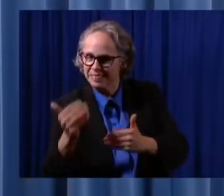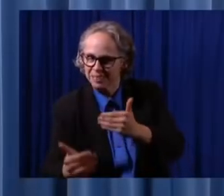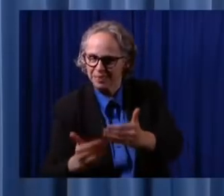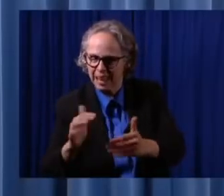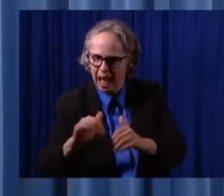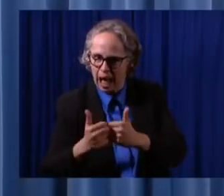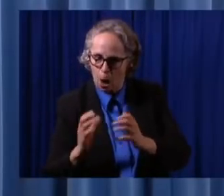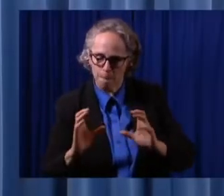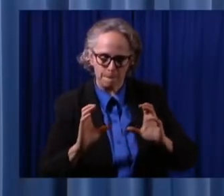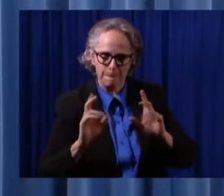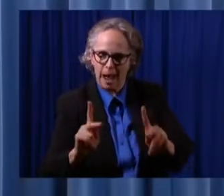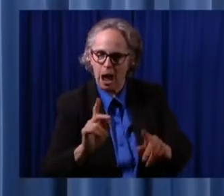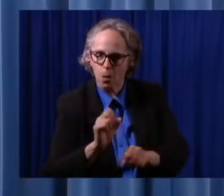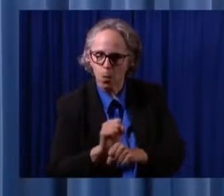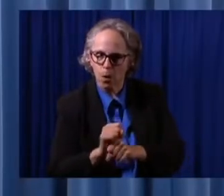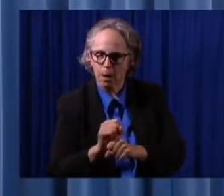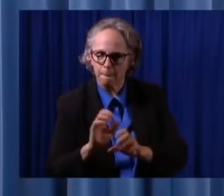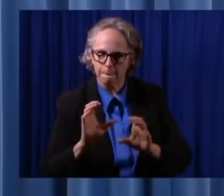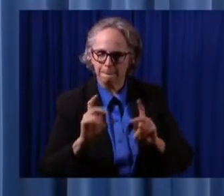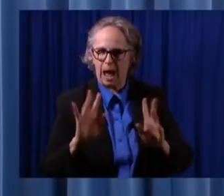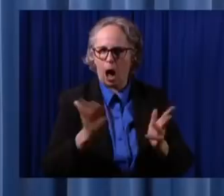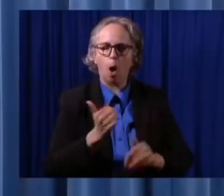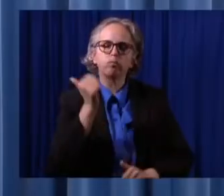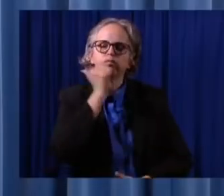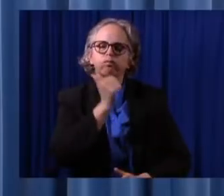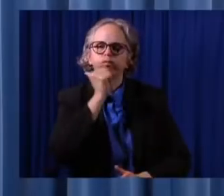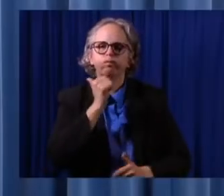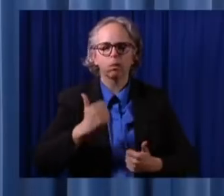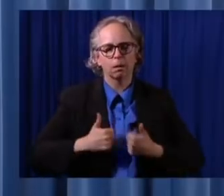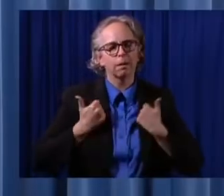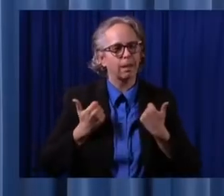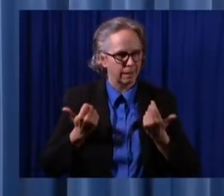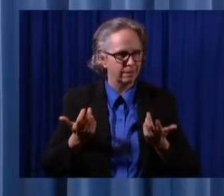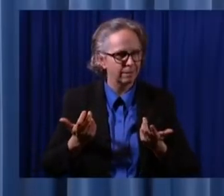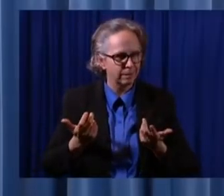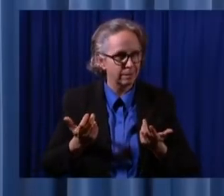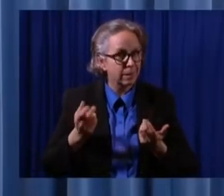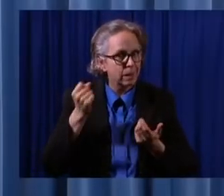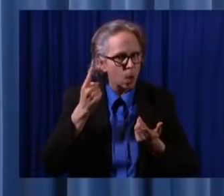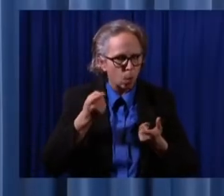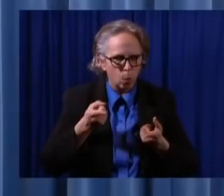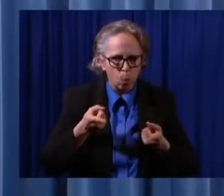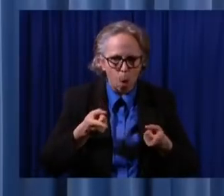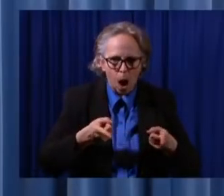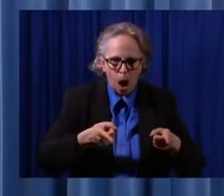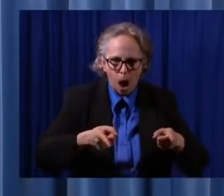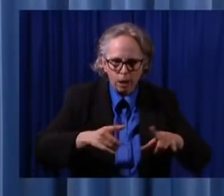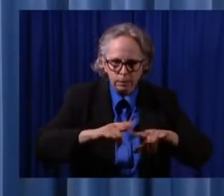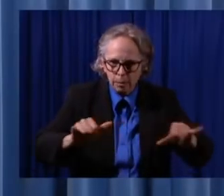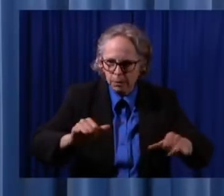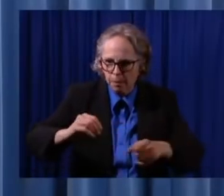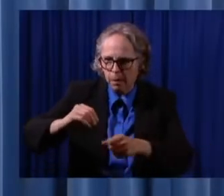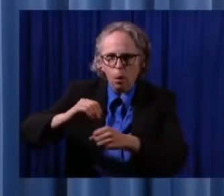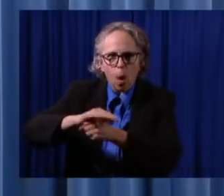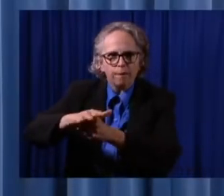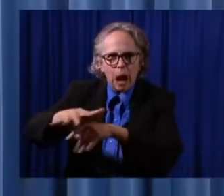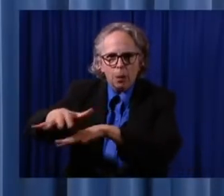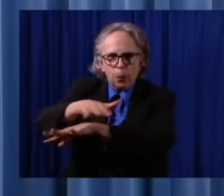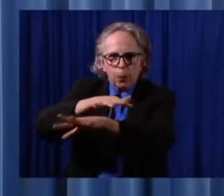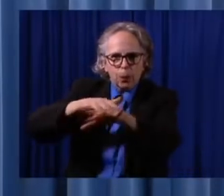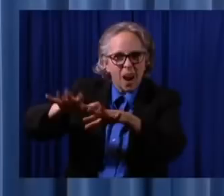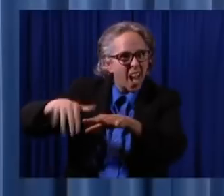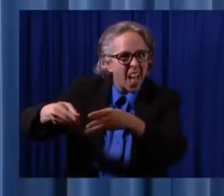that. I just continue to encourage Ohioans. This thing is not over. It's still out there. If we